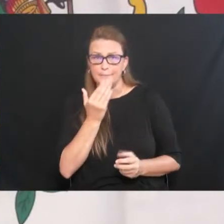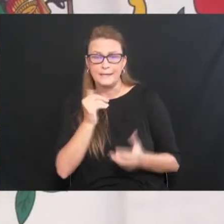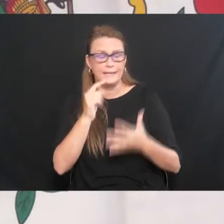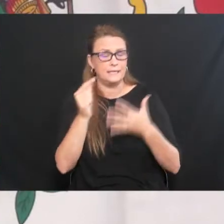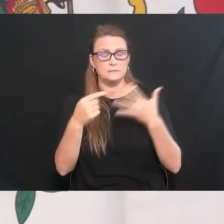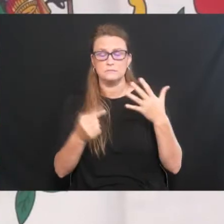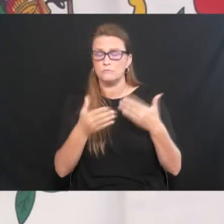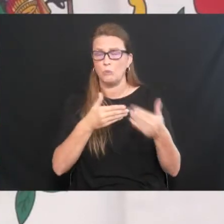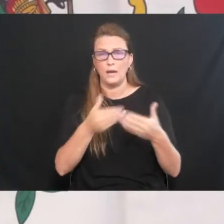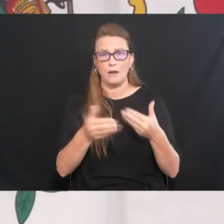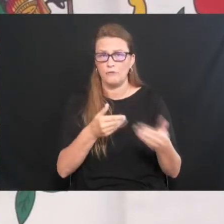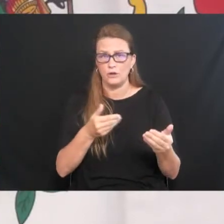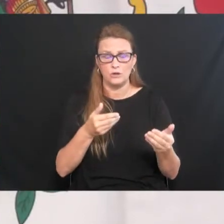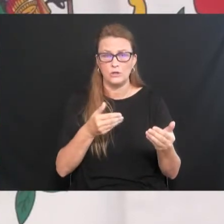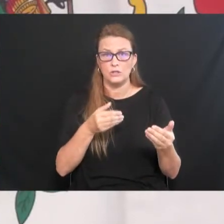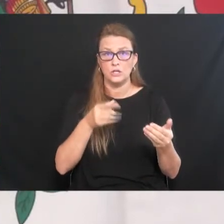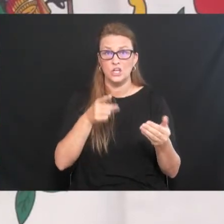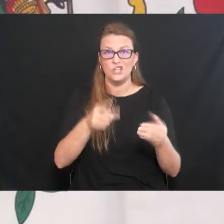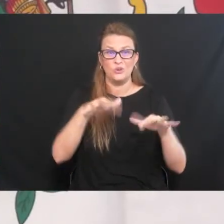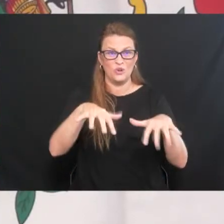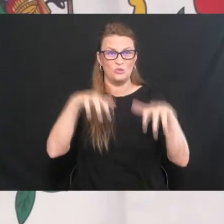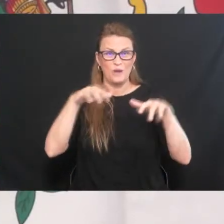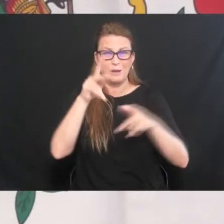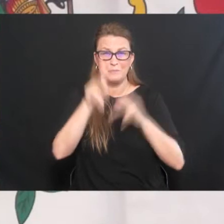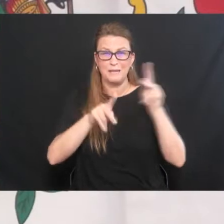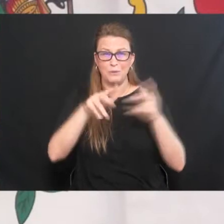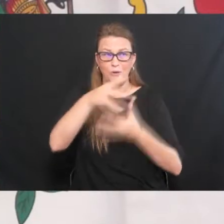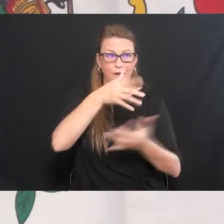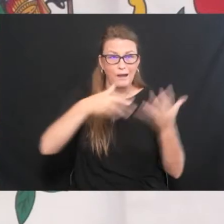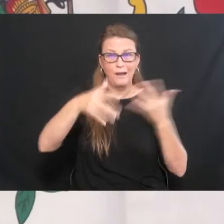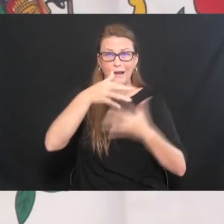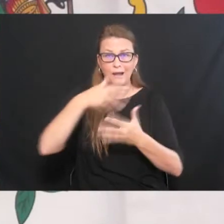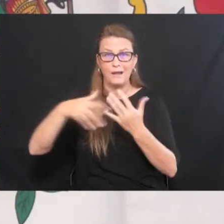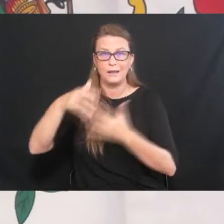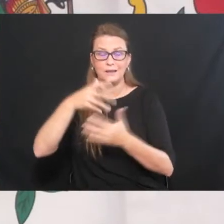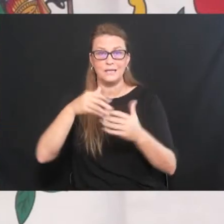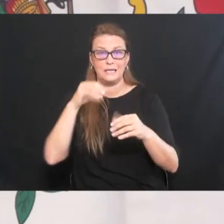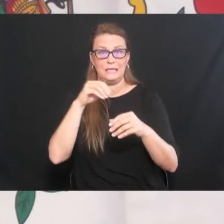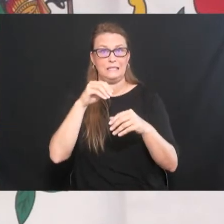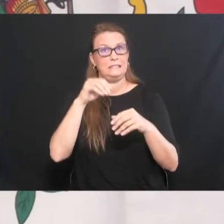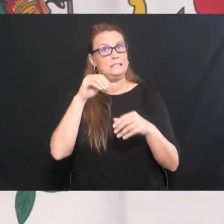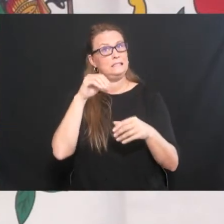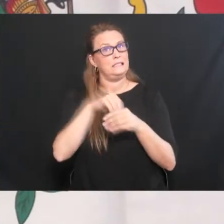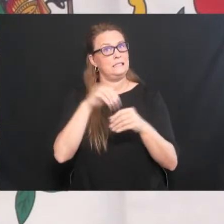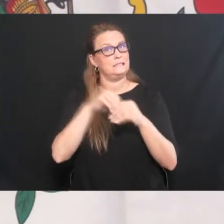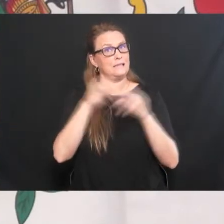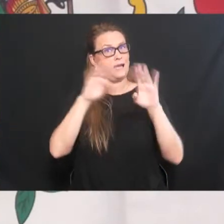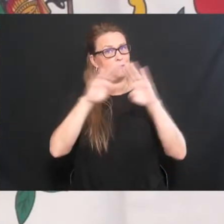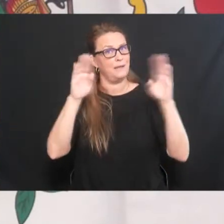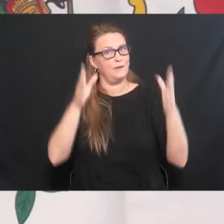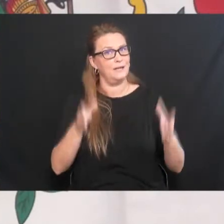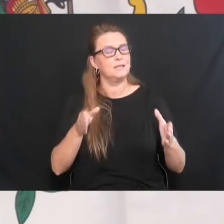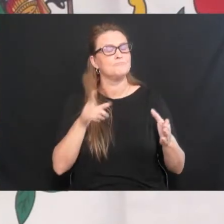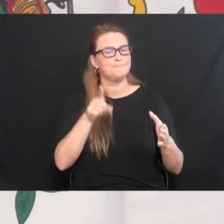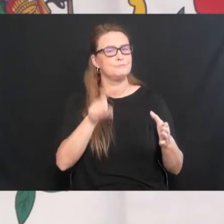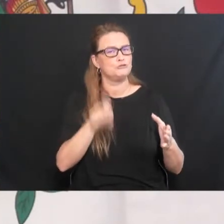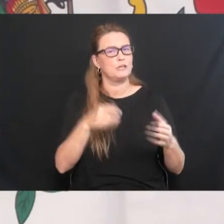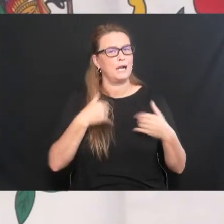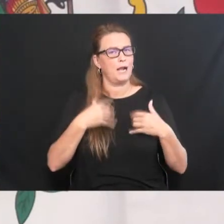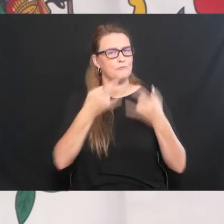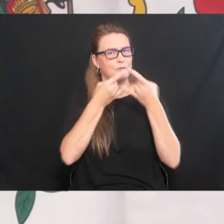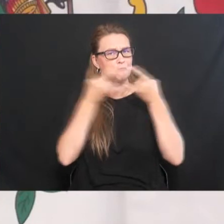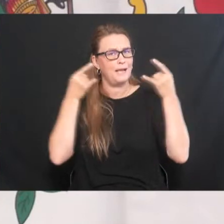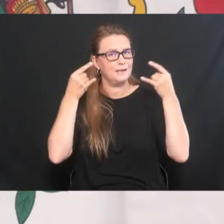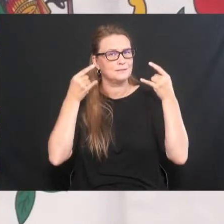may be, and you're in a crowd of people and everything, in an indoor setting especially, you really need to consider wearing your